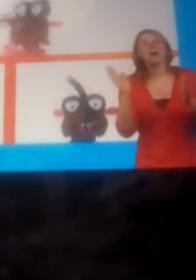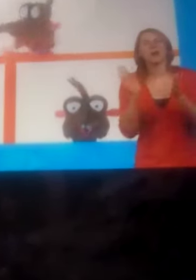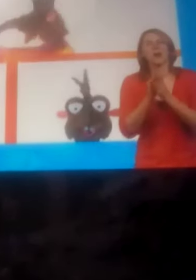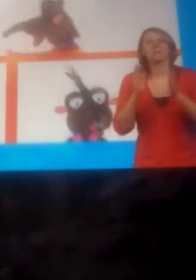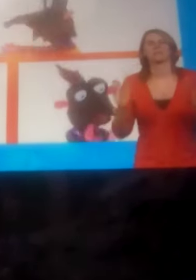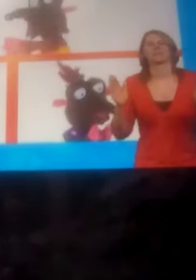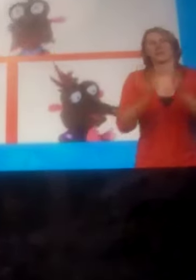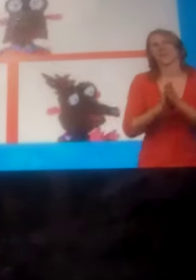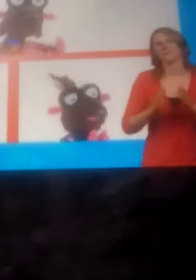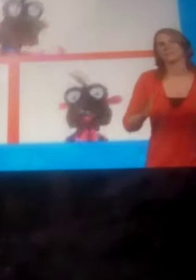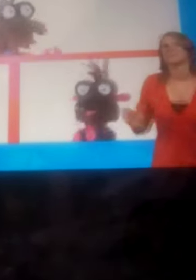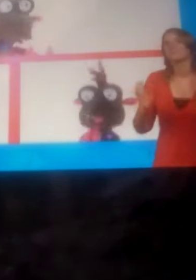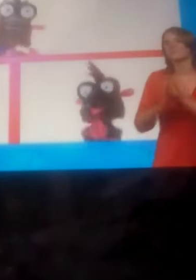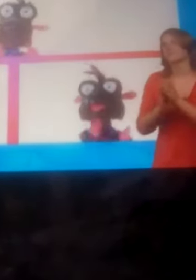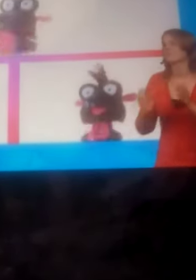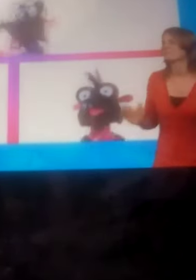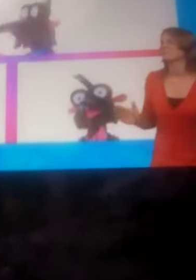hands.